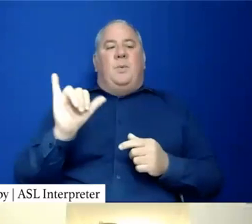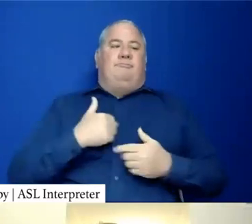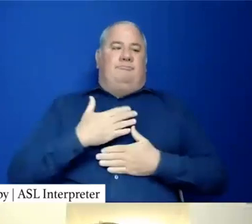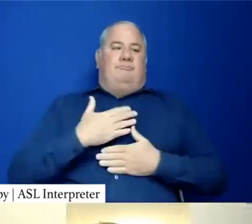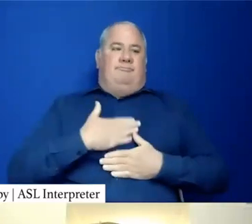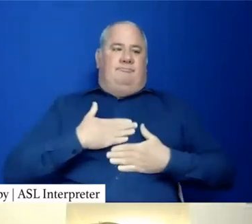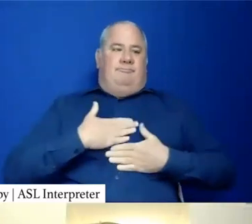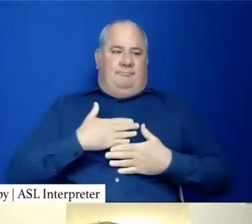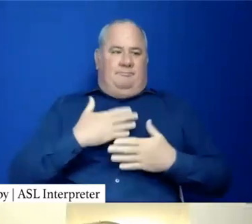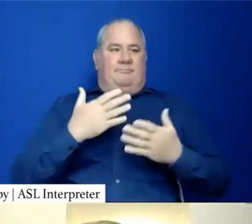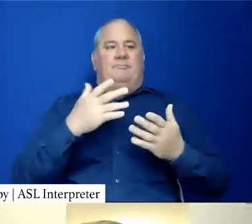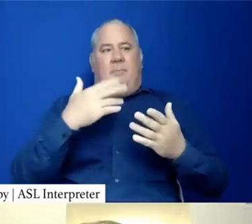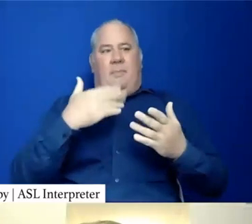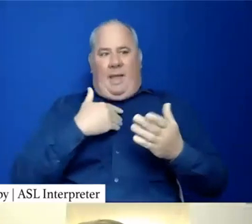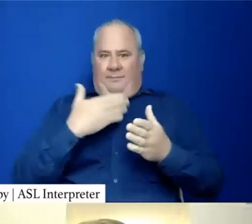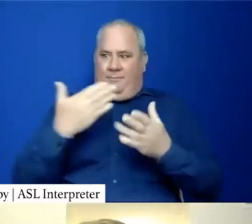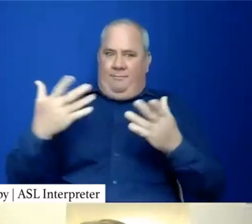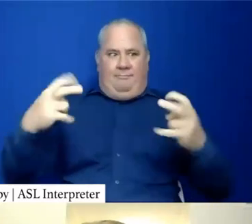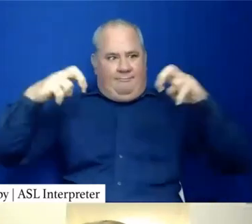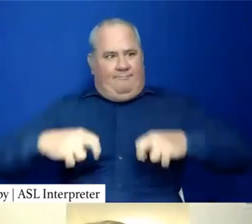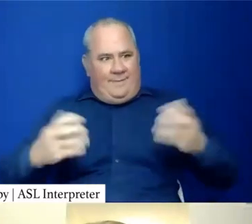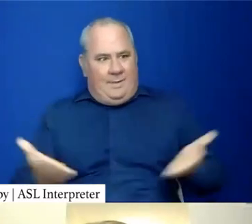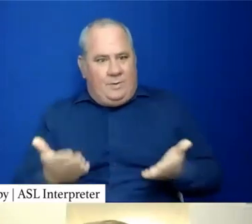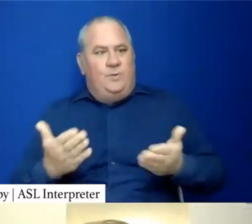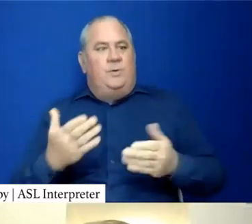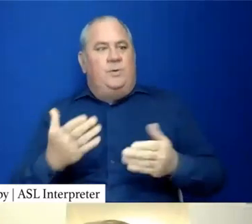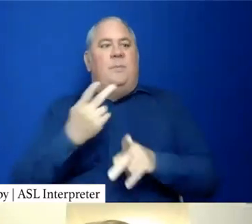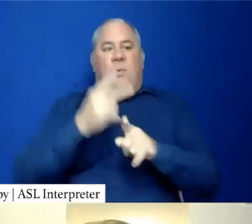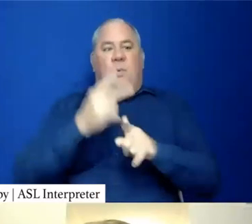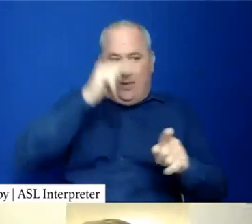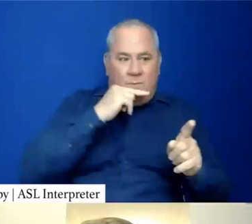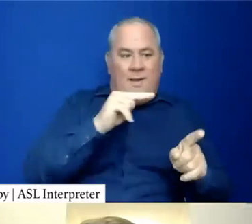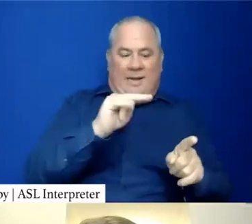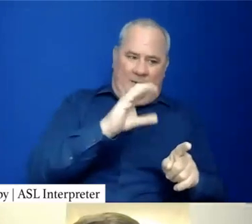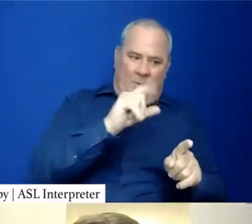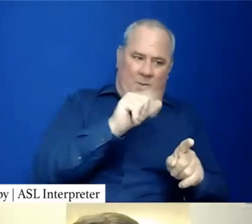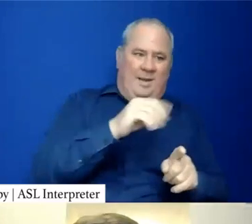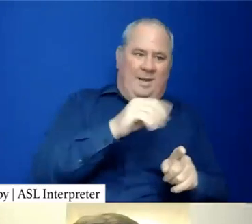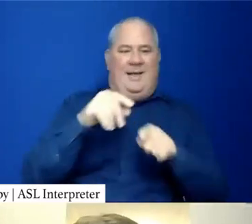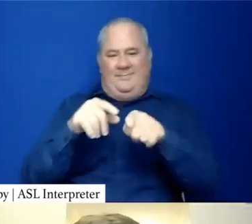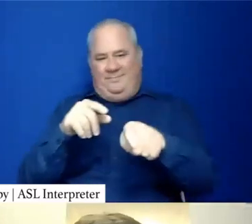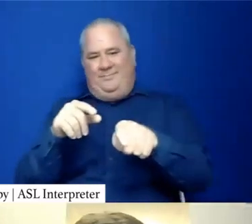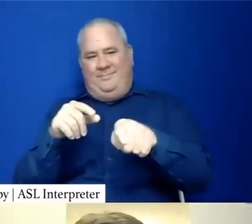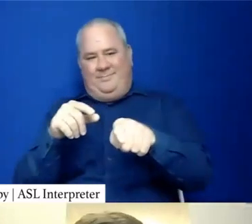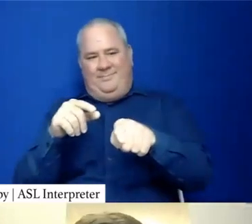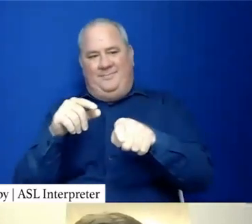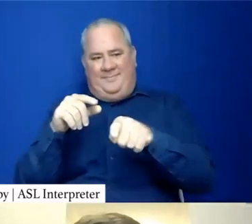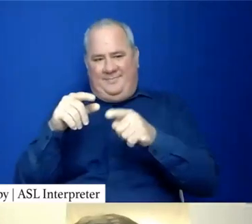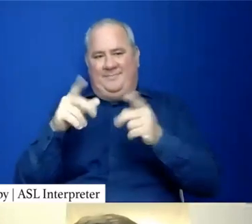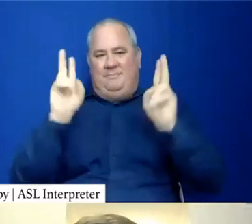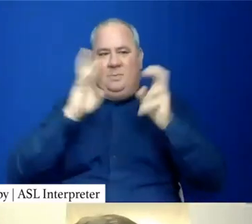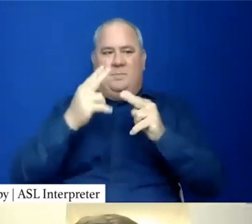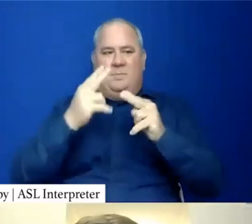and Nassira both have work that has spanned so many different areas and so many different topics and communities, and